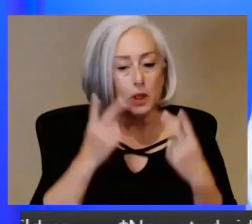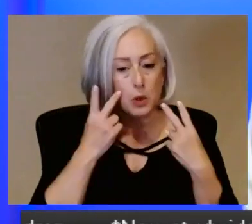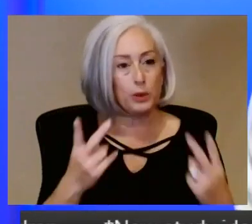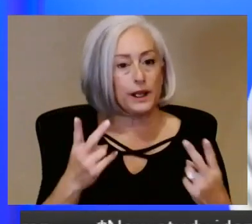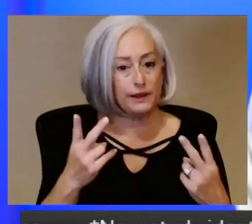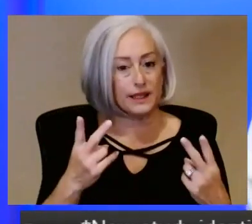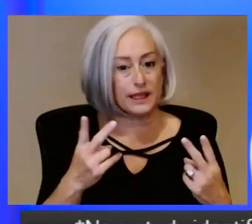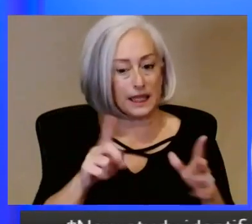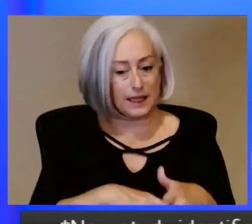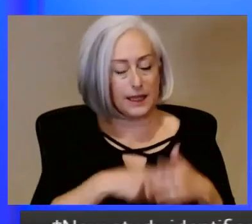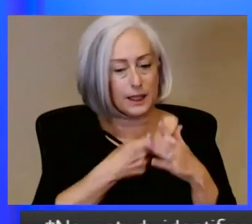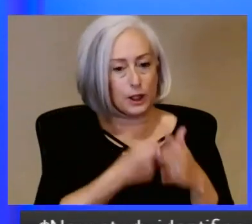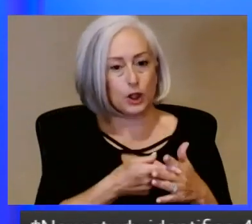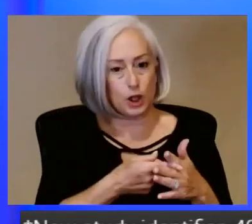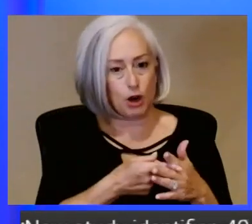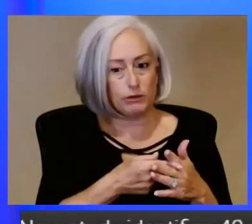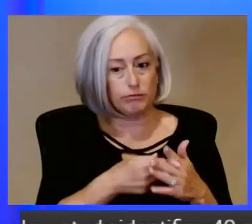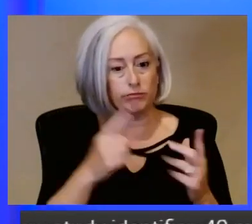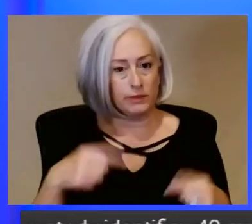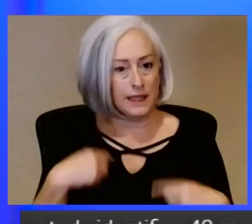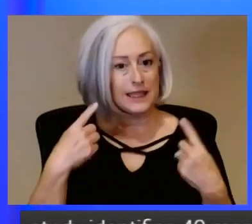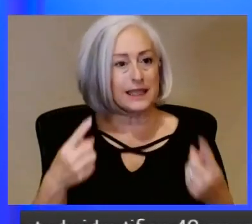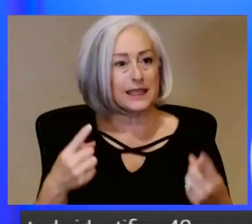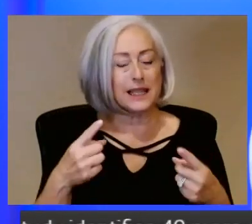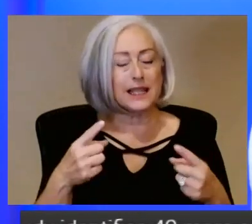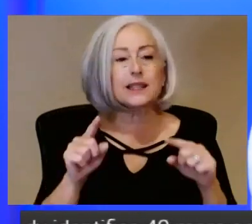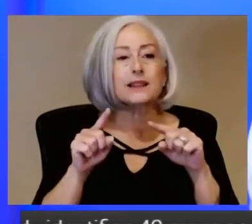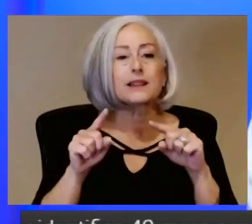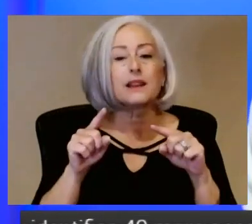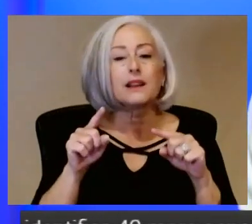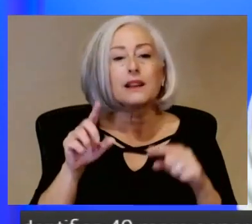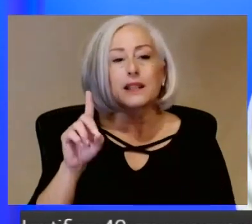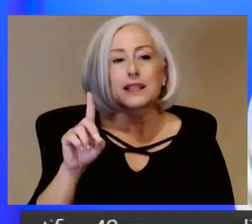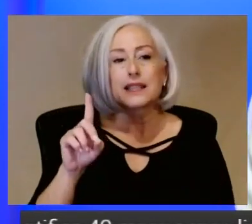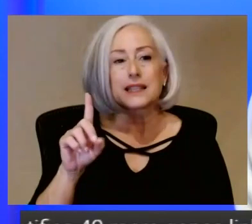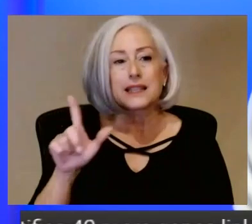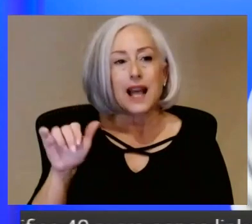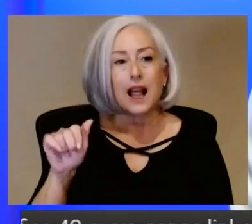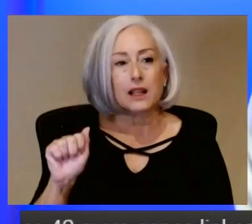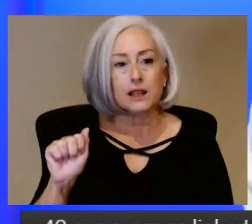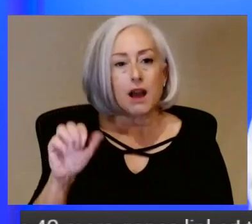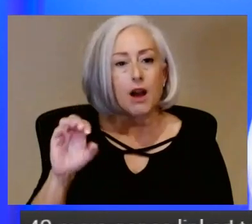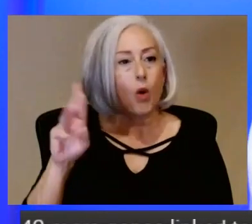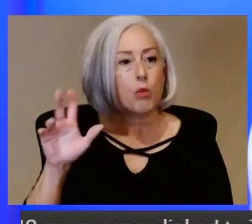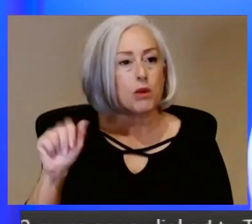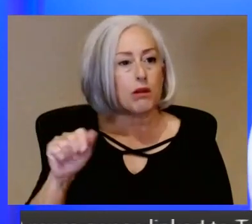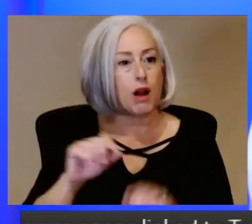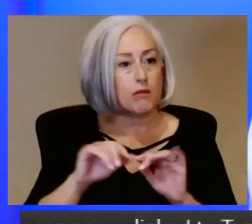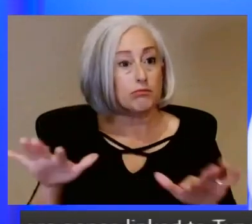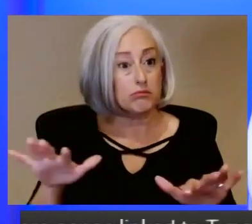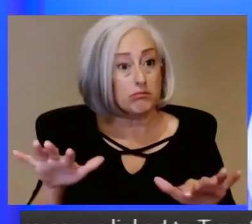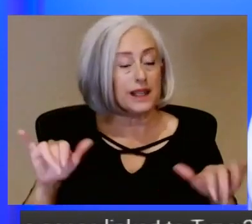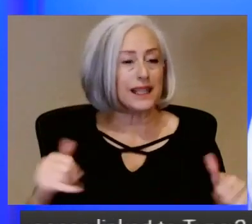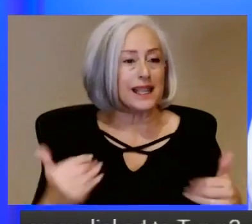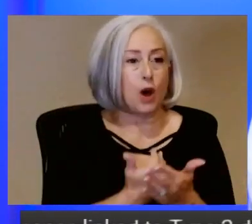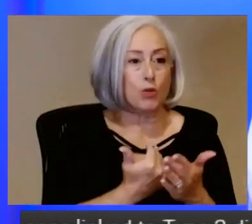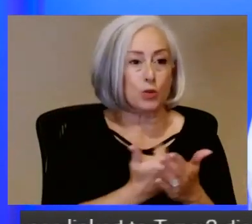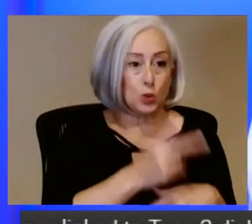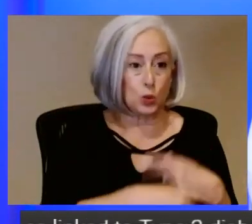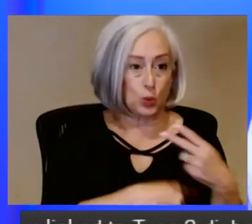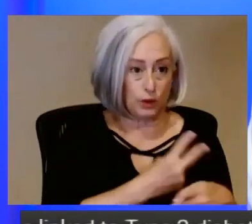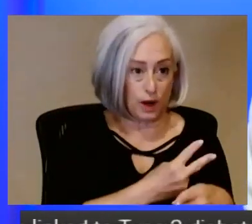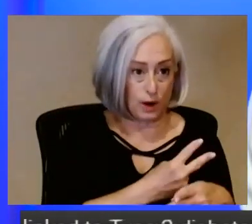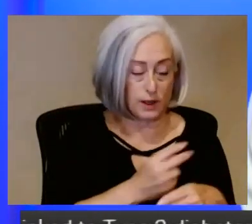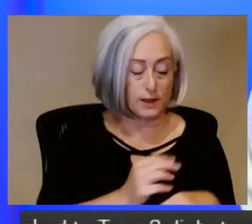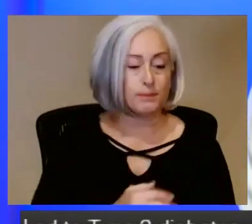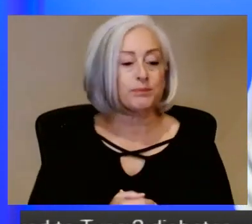happening since we've had that Delta Omicron surge. It's just now this new variant is coming in. I think we are kind of in the